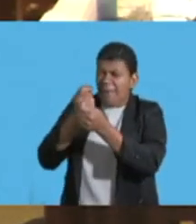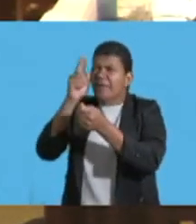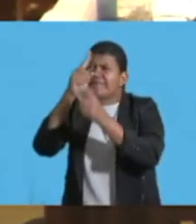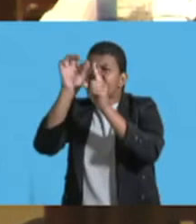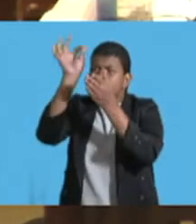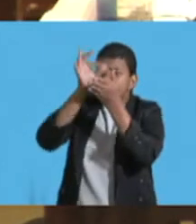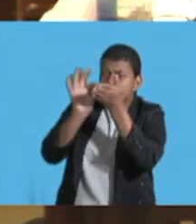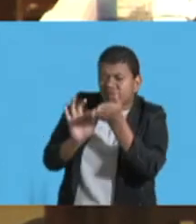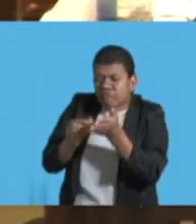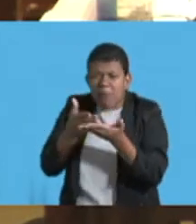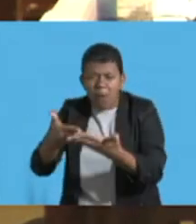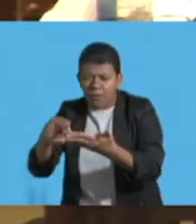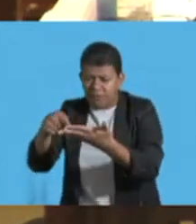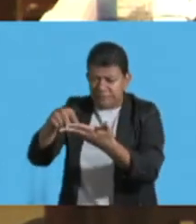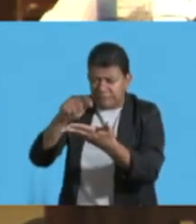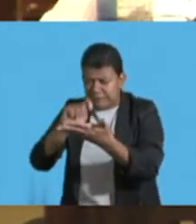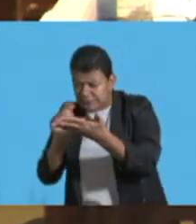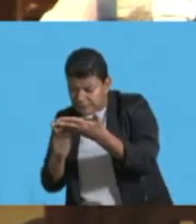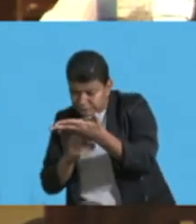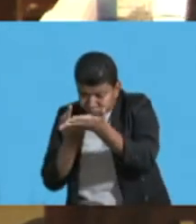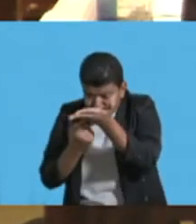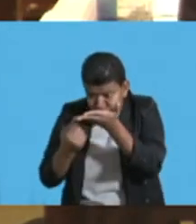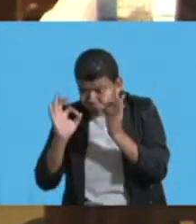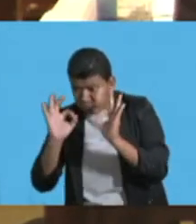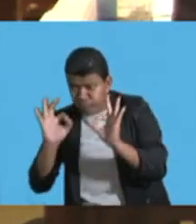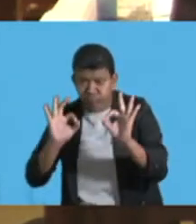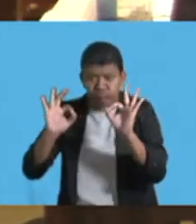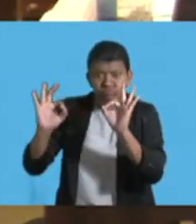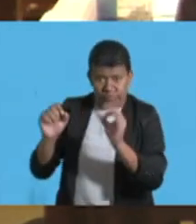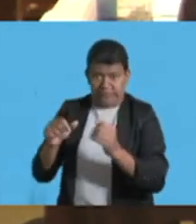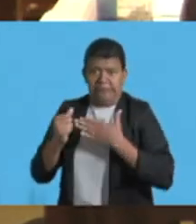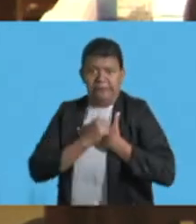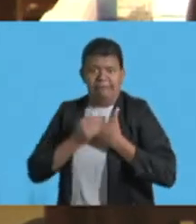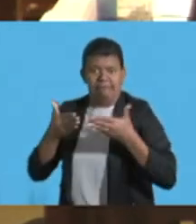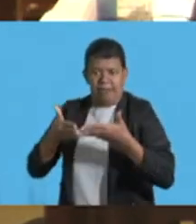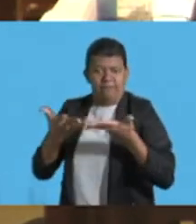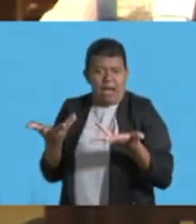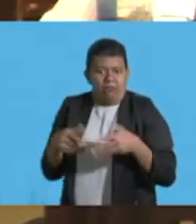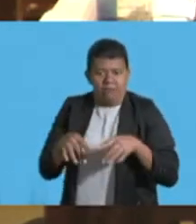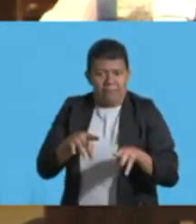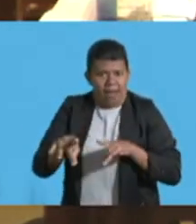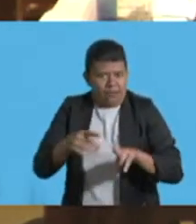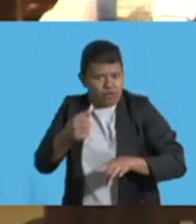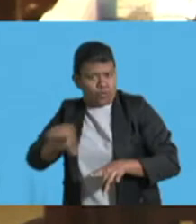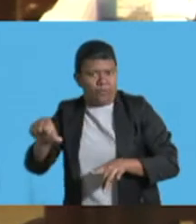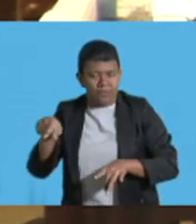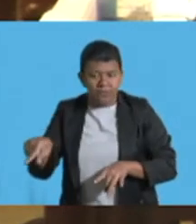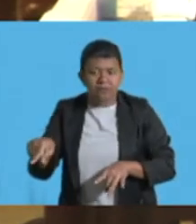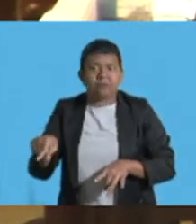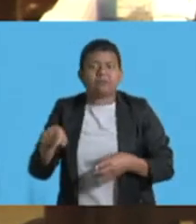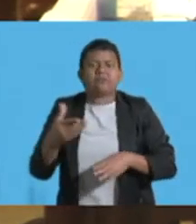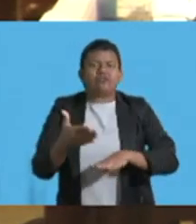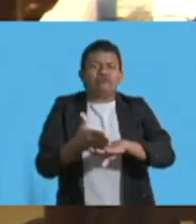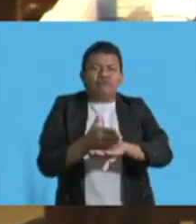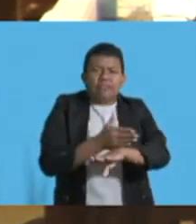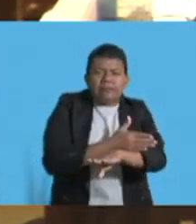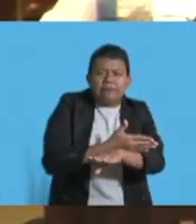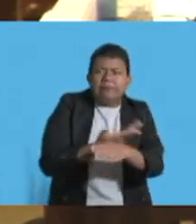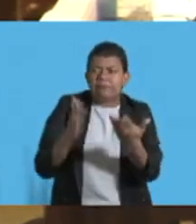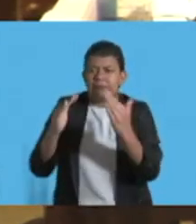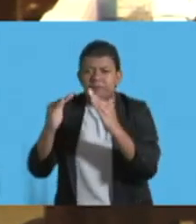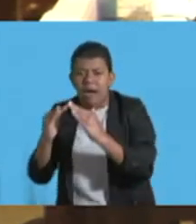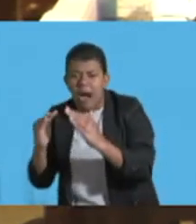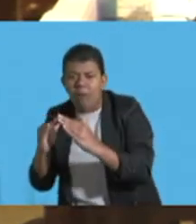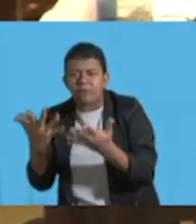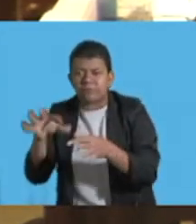fleet replacement strategy and our pathway to reduce the carbon emission of greenhouse gases in a